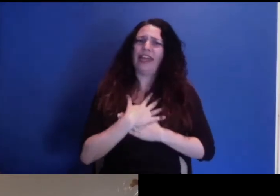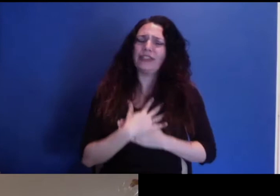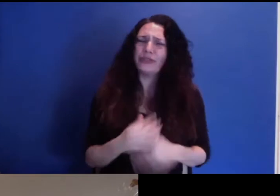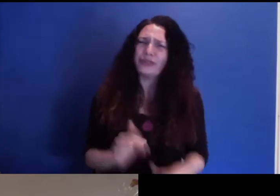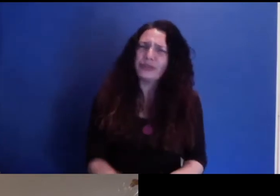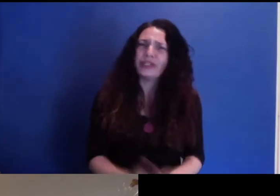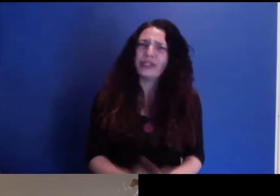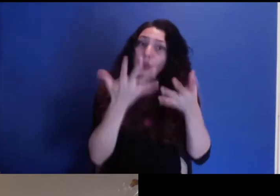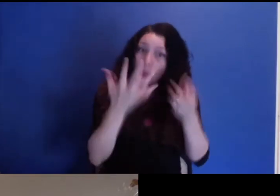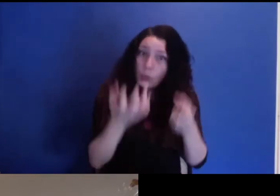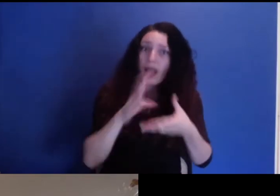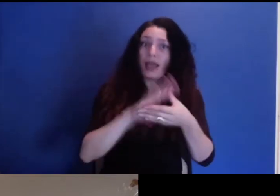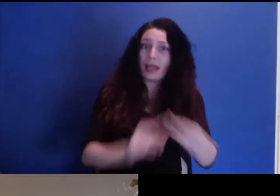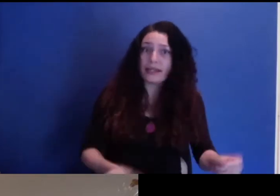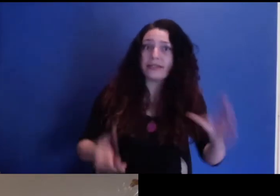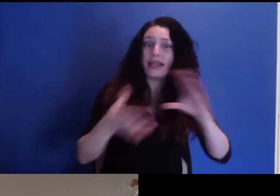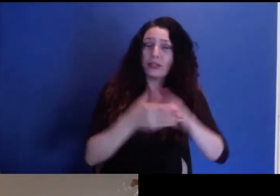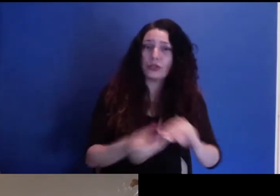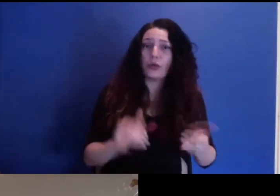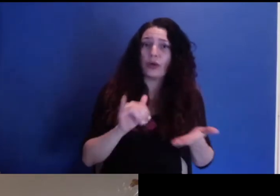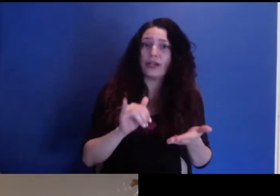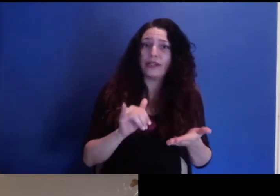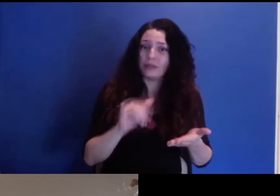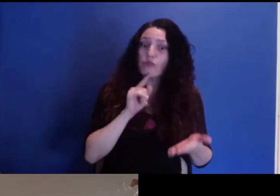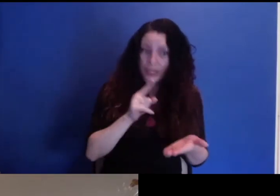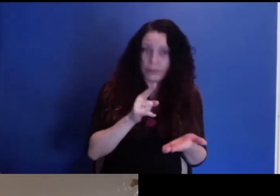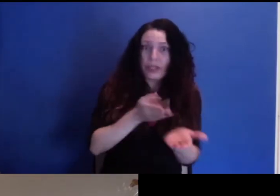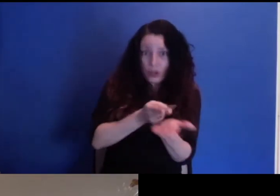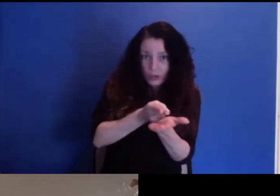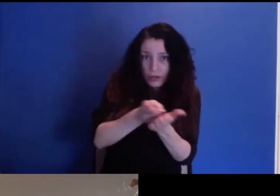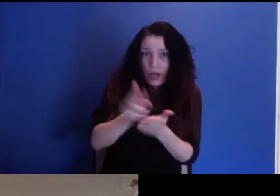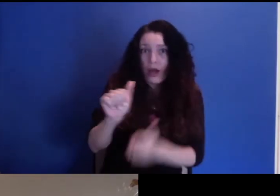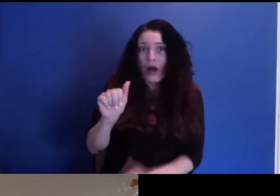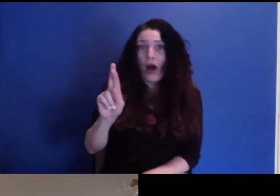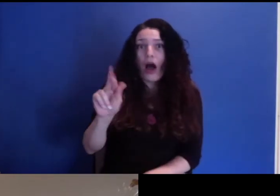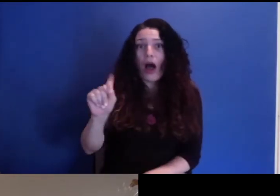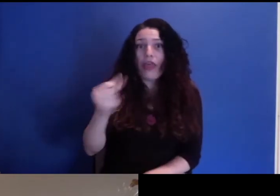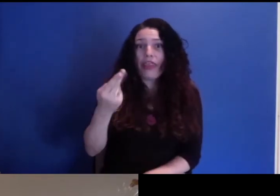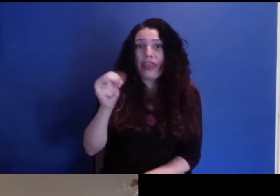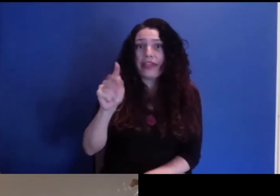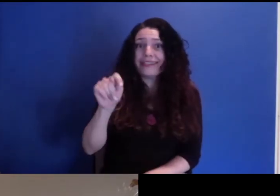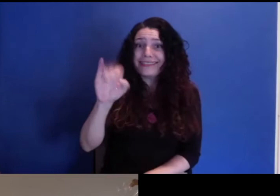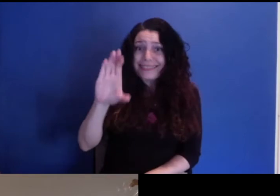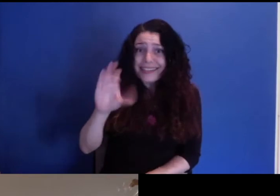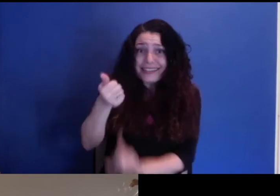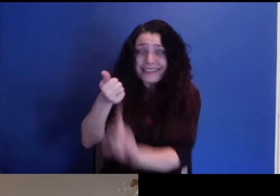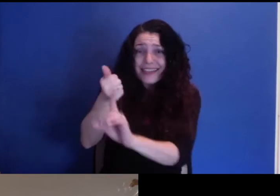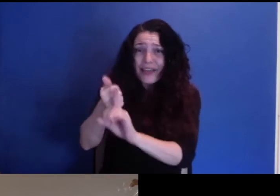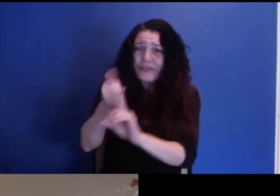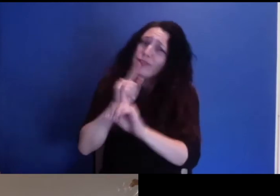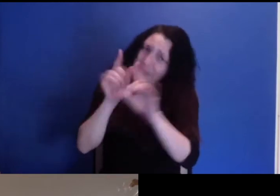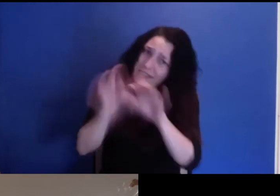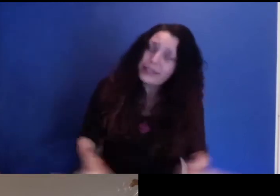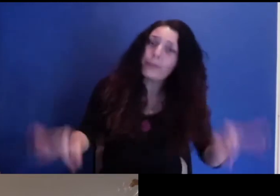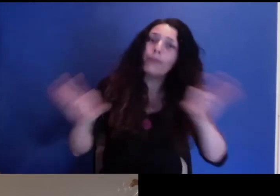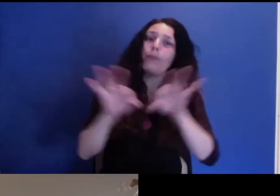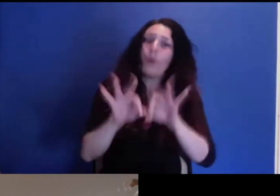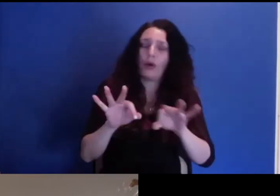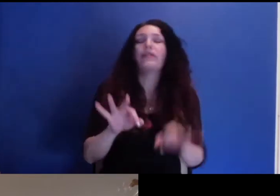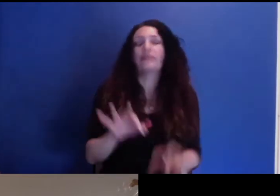those stories in that way, and be your authentic self, and how important that is. And